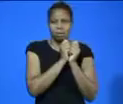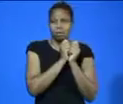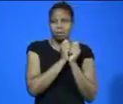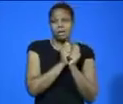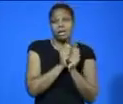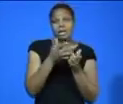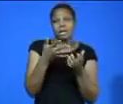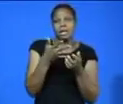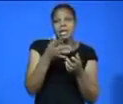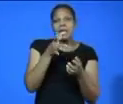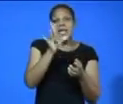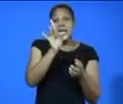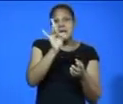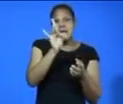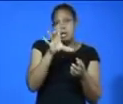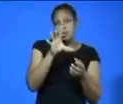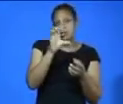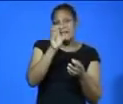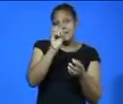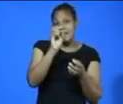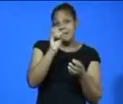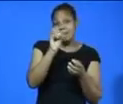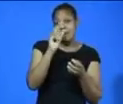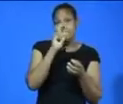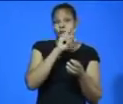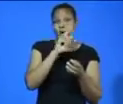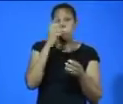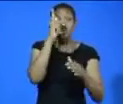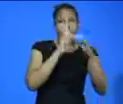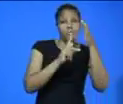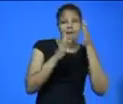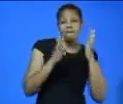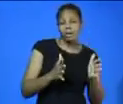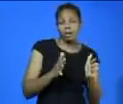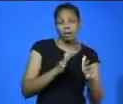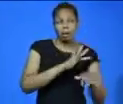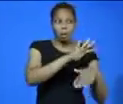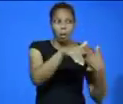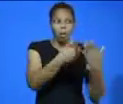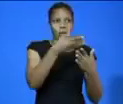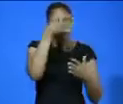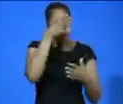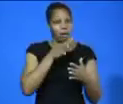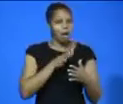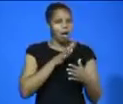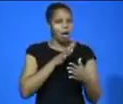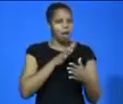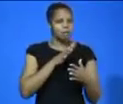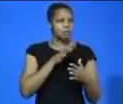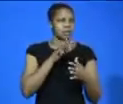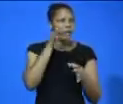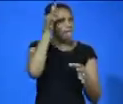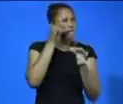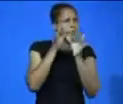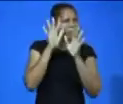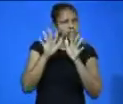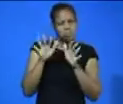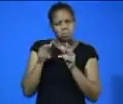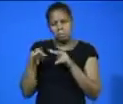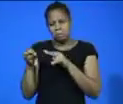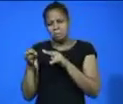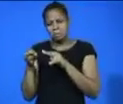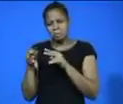850 false prophets, and all of God's faithful children are deemed as